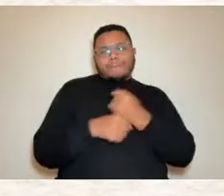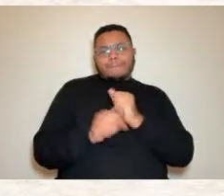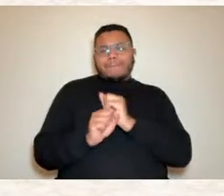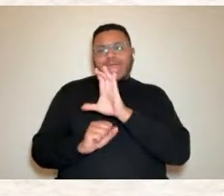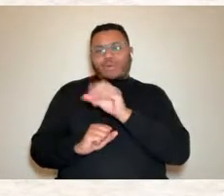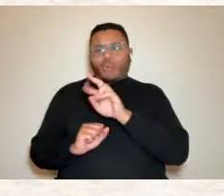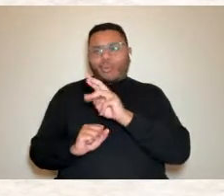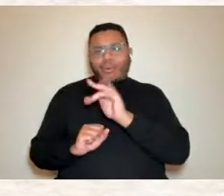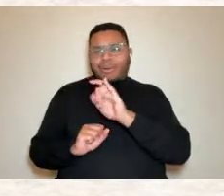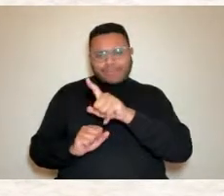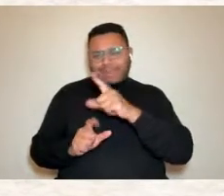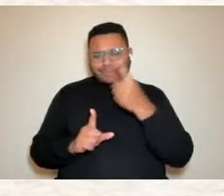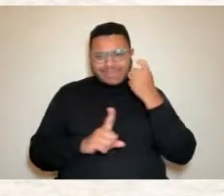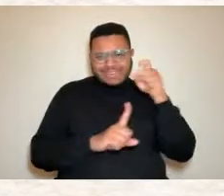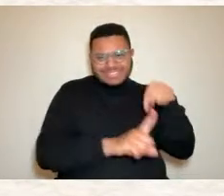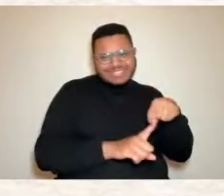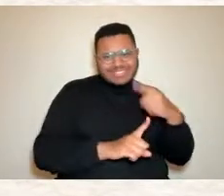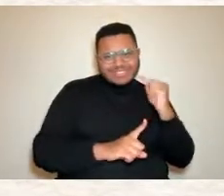your question.